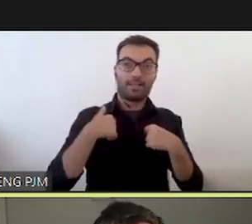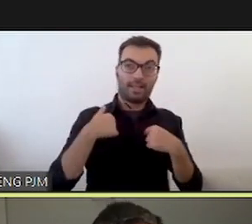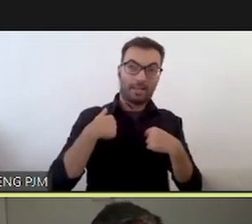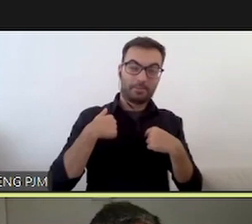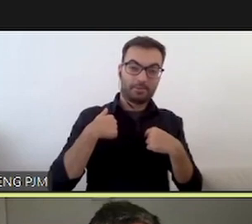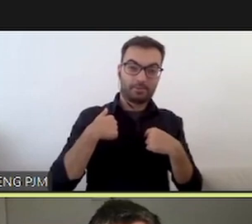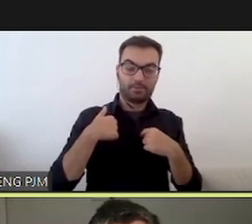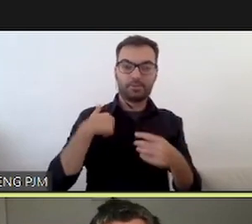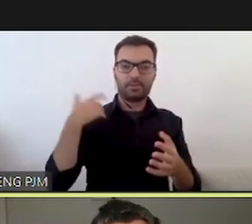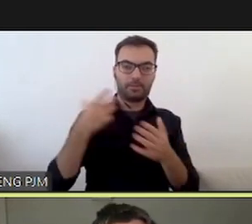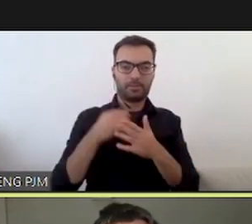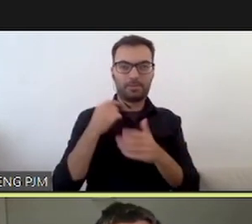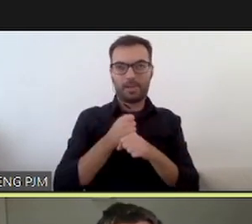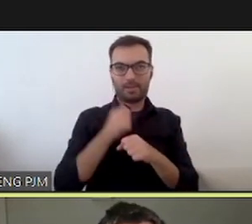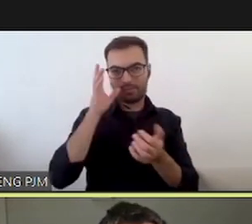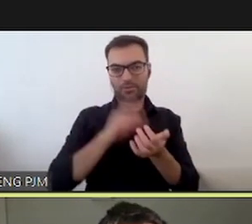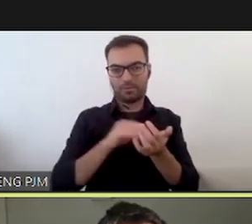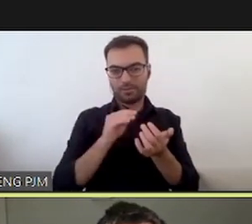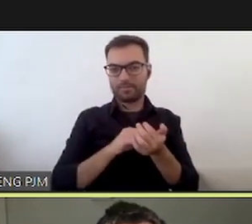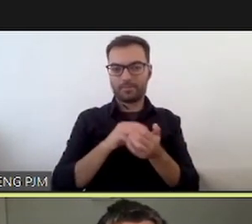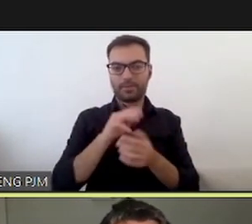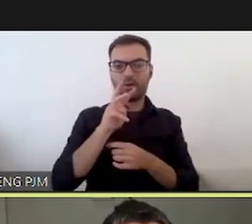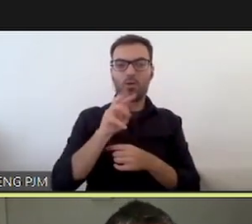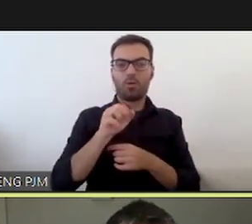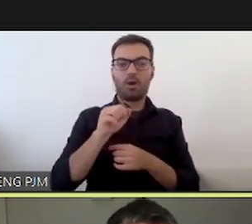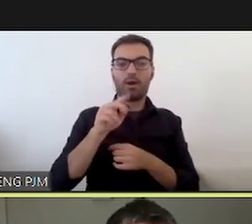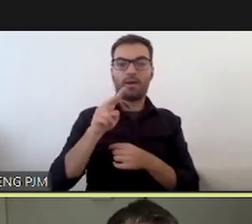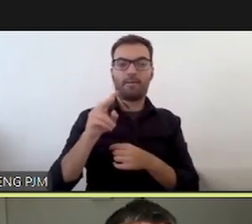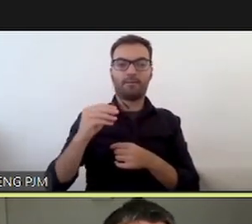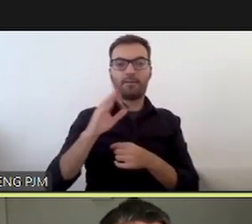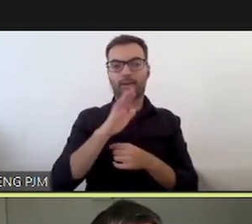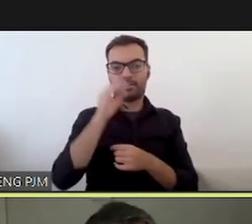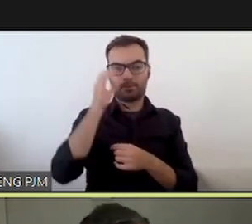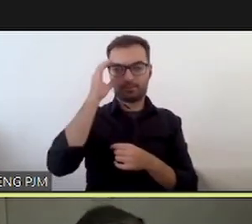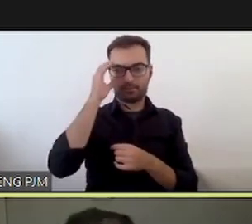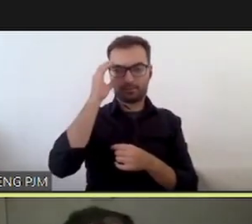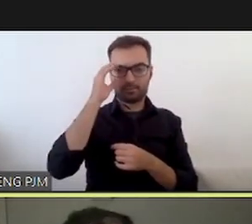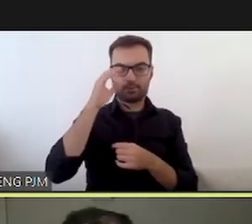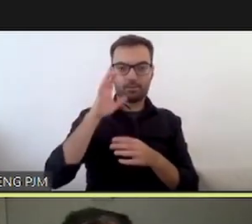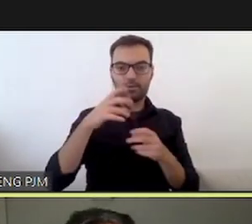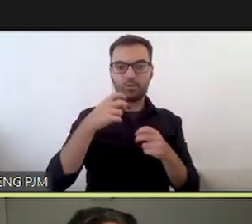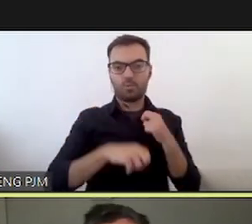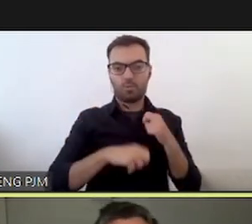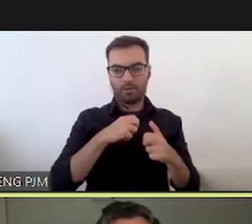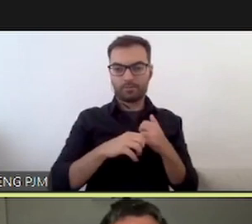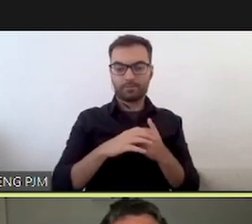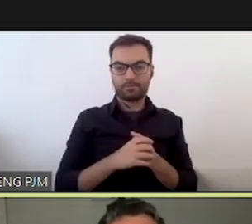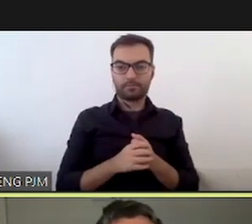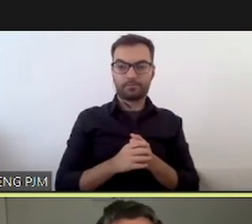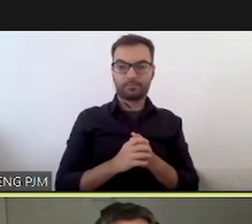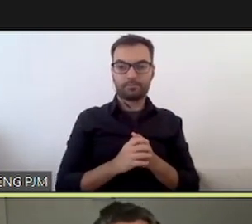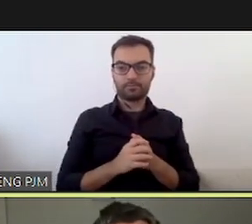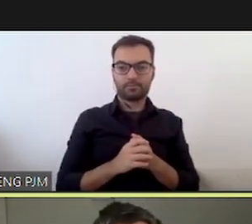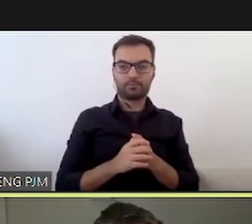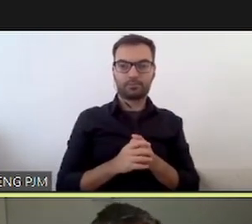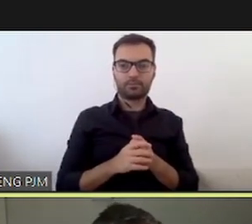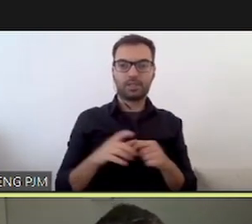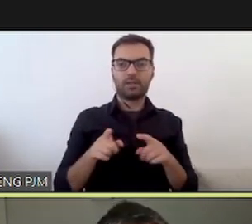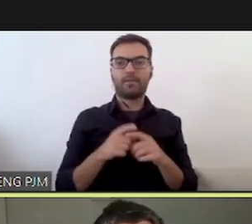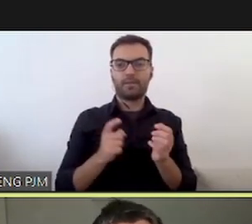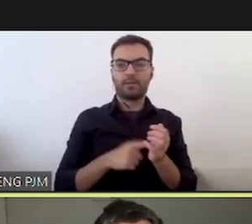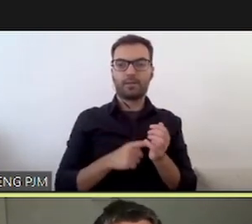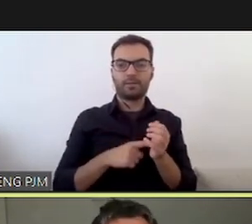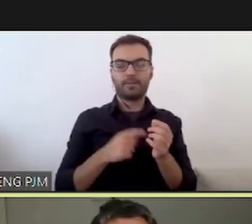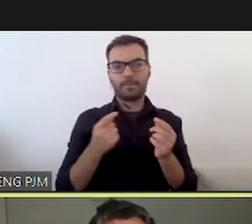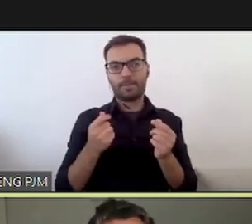professional matter, we having a lot issues and also require a little